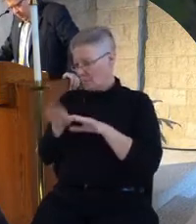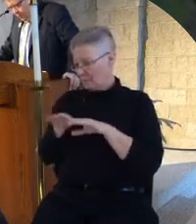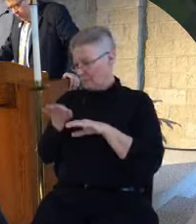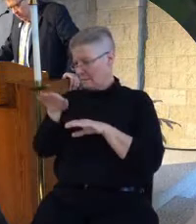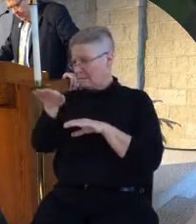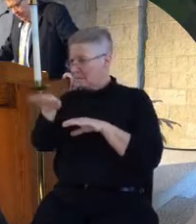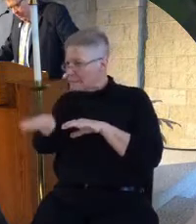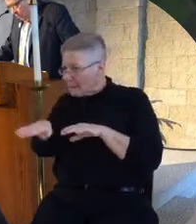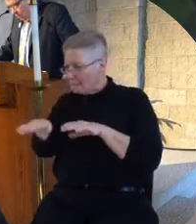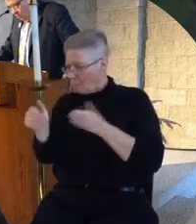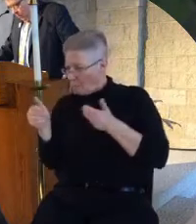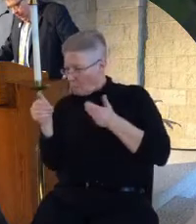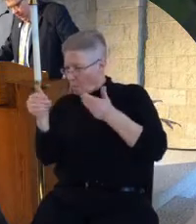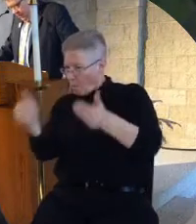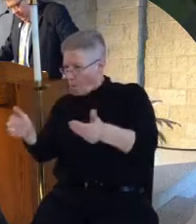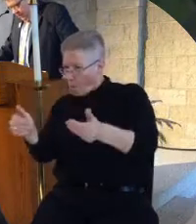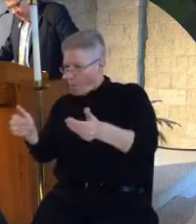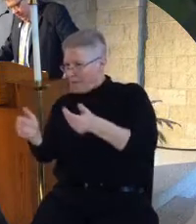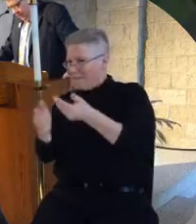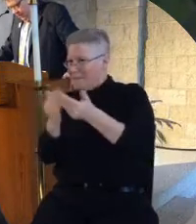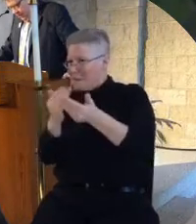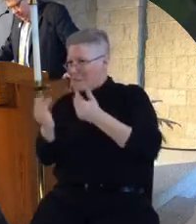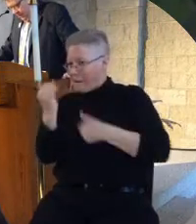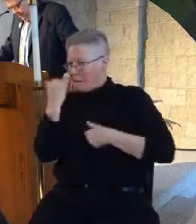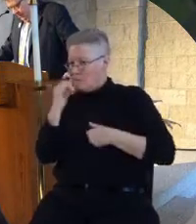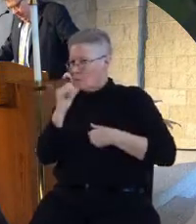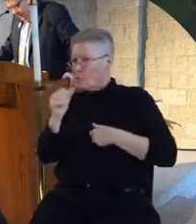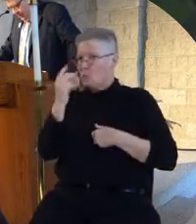even when you don't see the whole staircase.